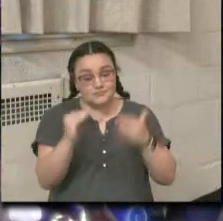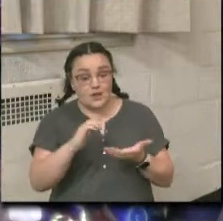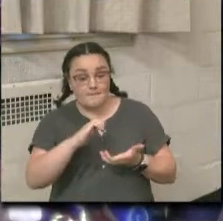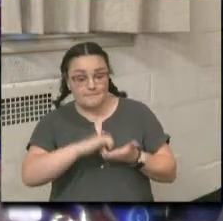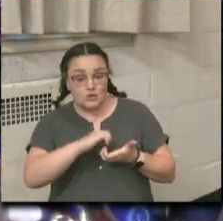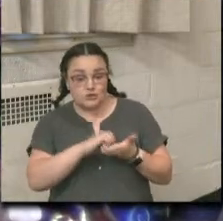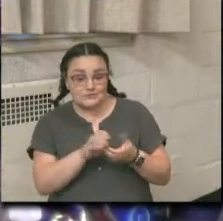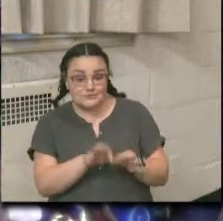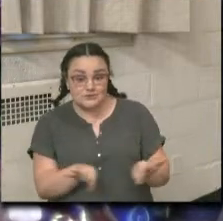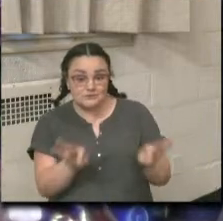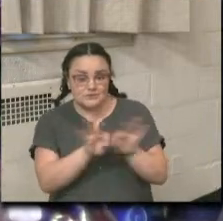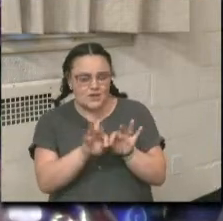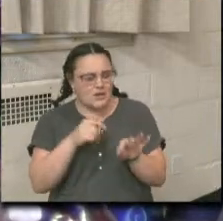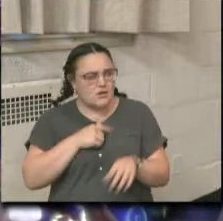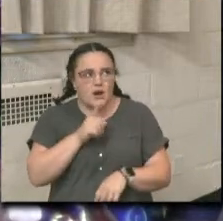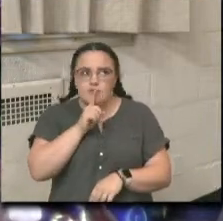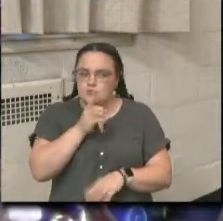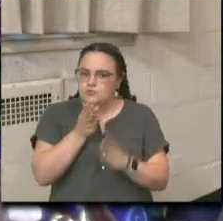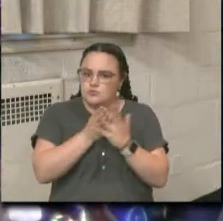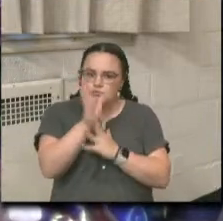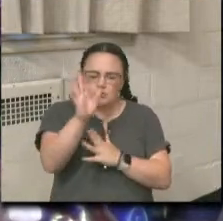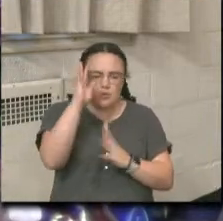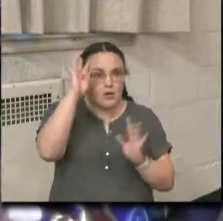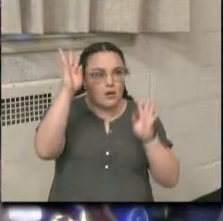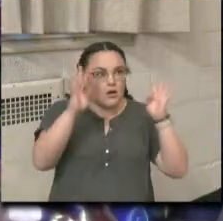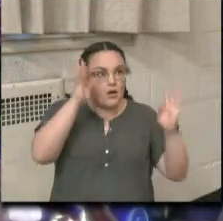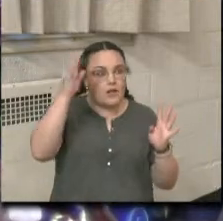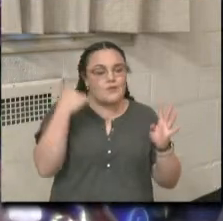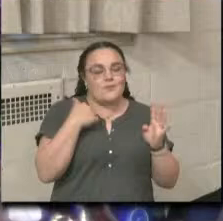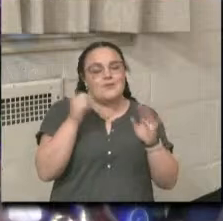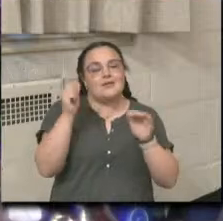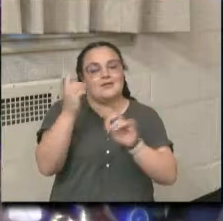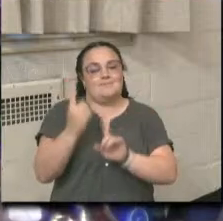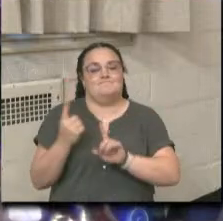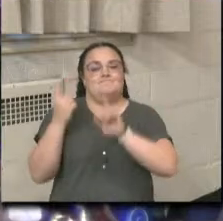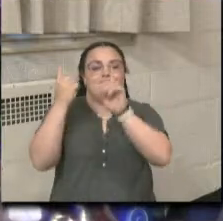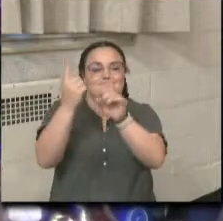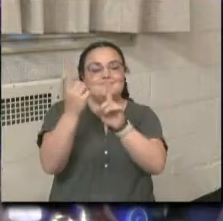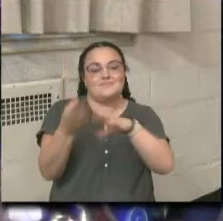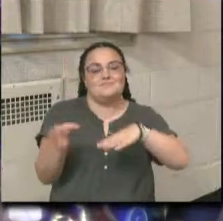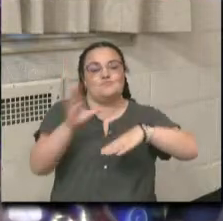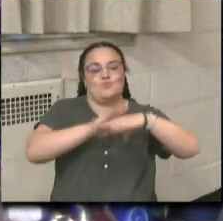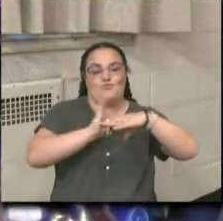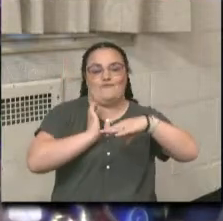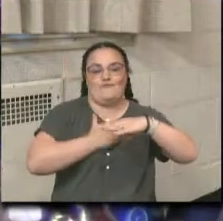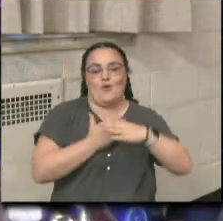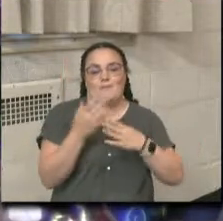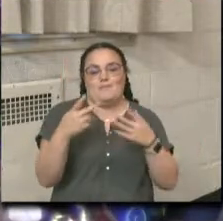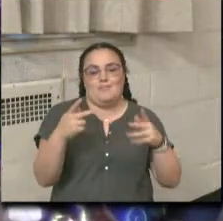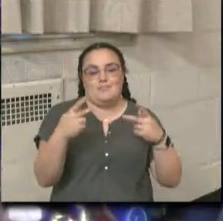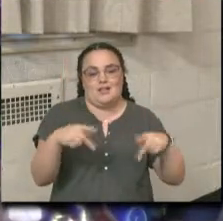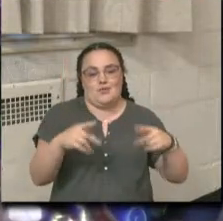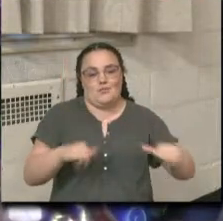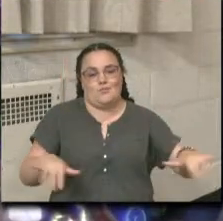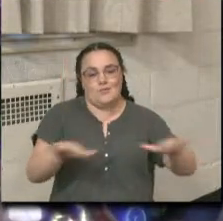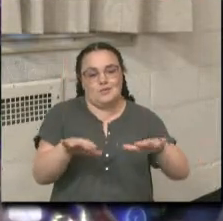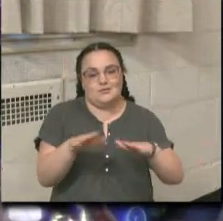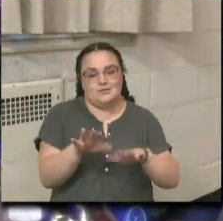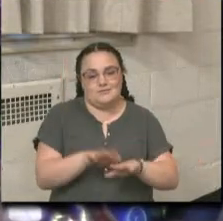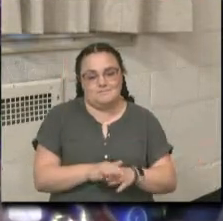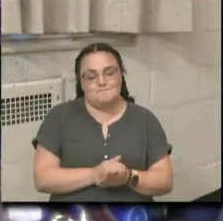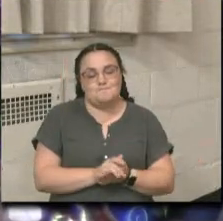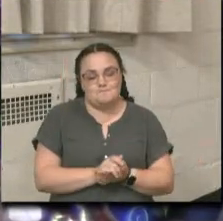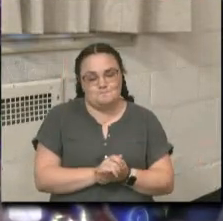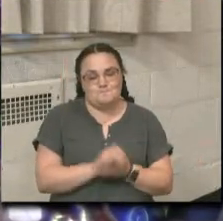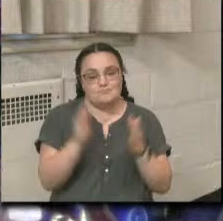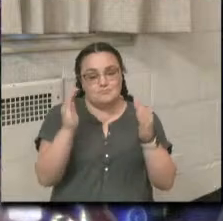through strategic and innovative approaches we can achieve the goal of improving our scholars' playground equipment. I'm confident also that